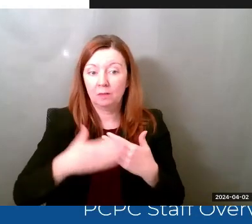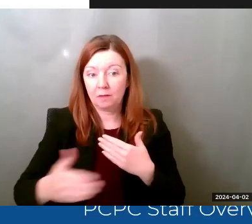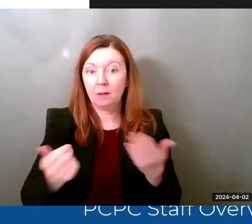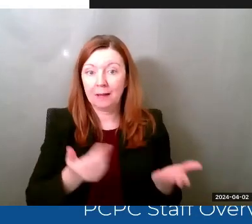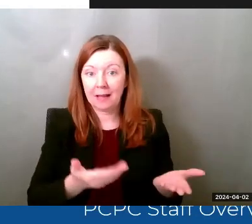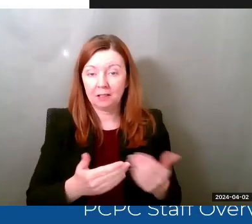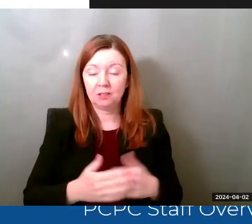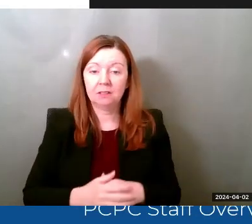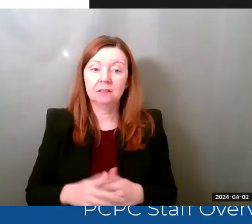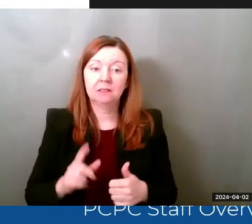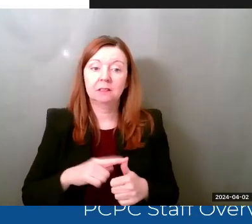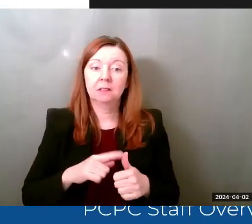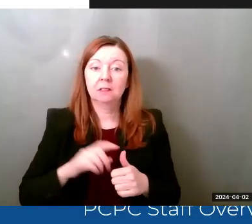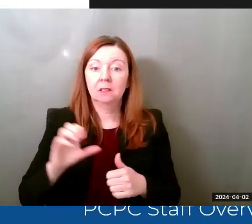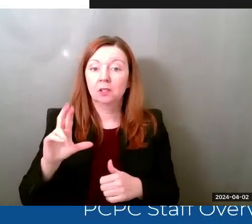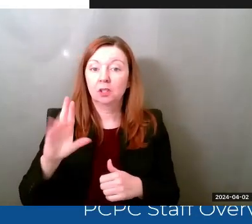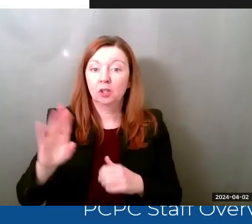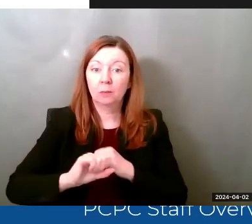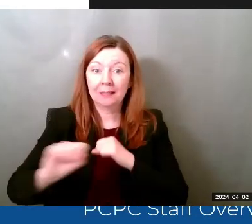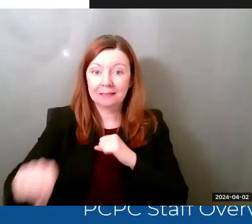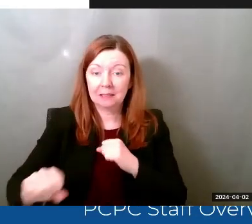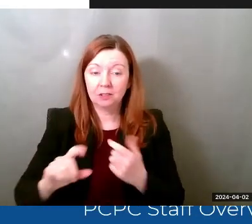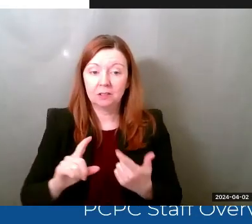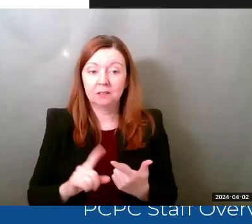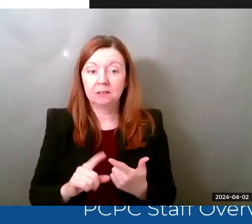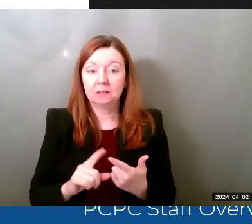actions: curb extensions,